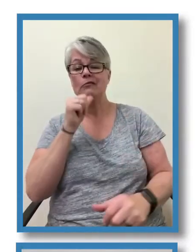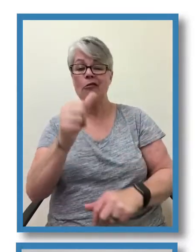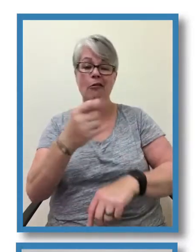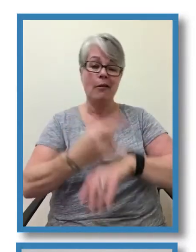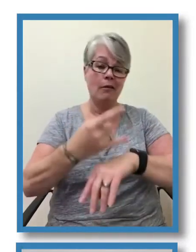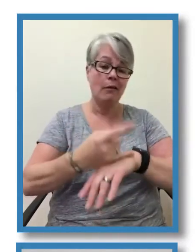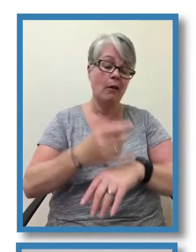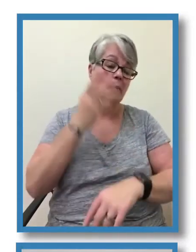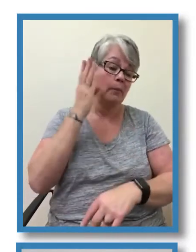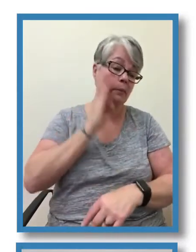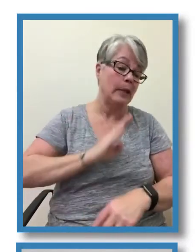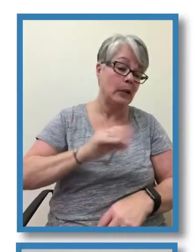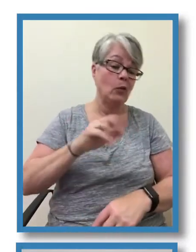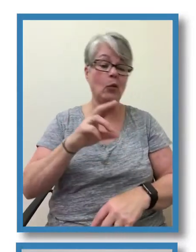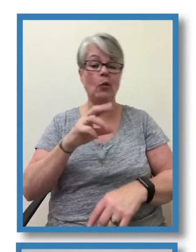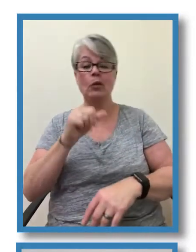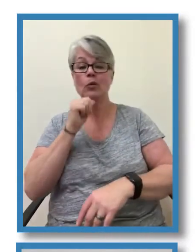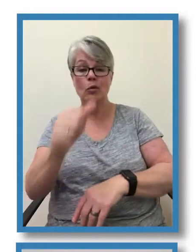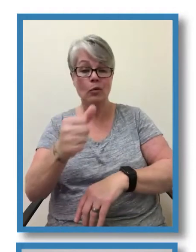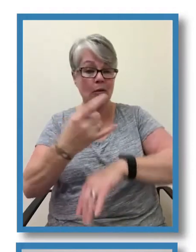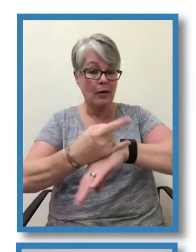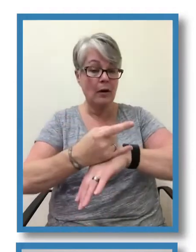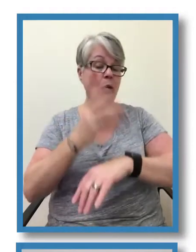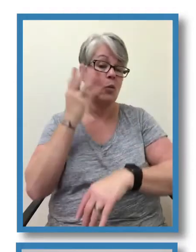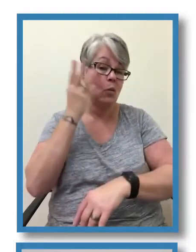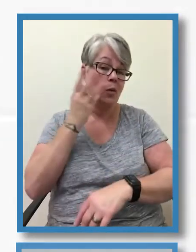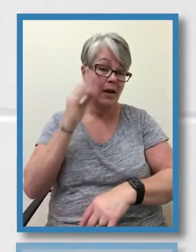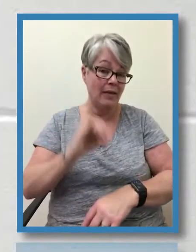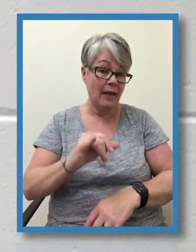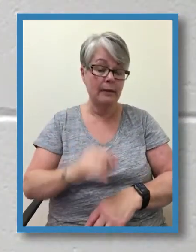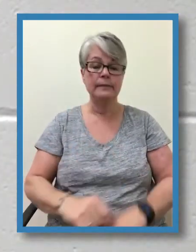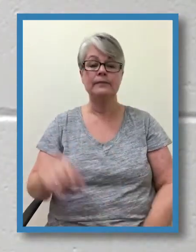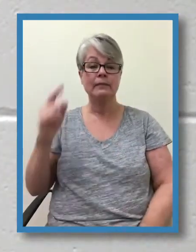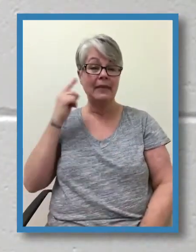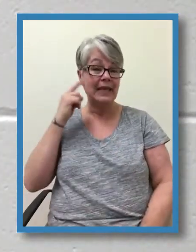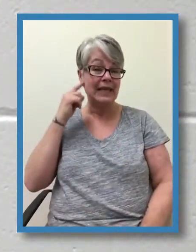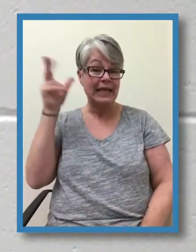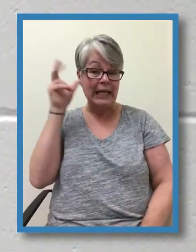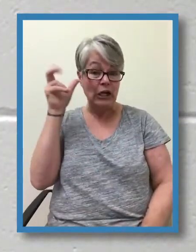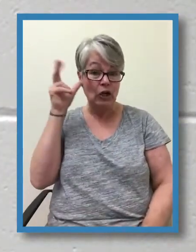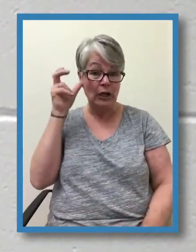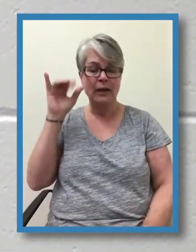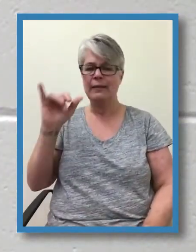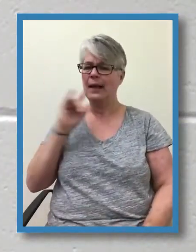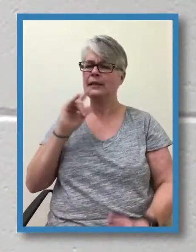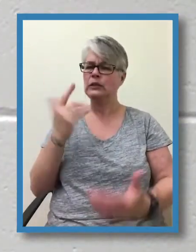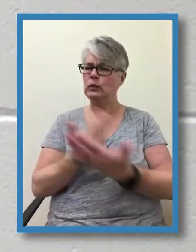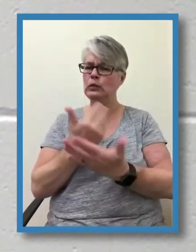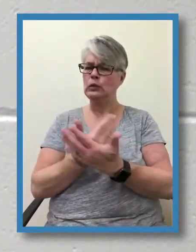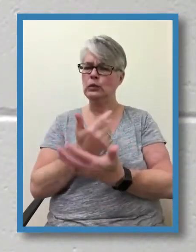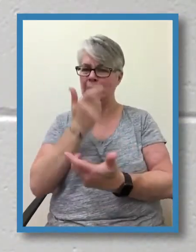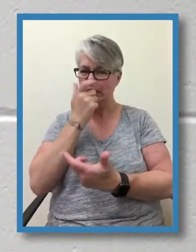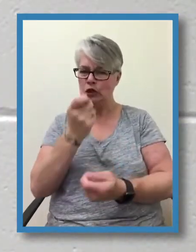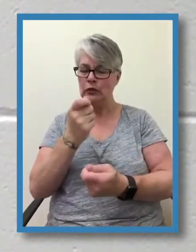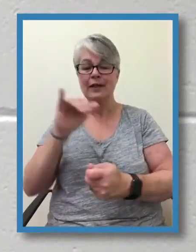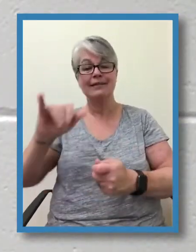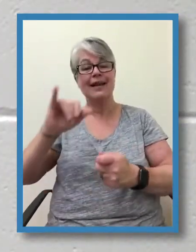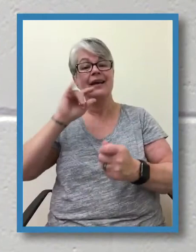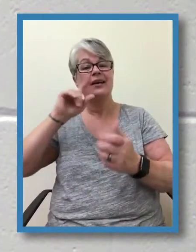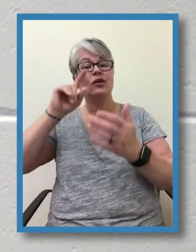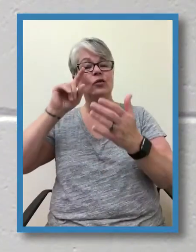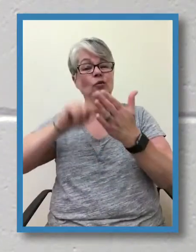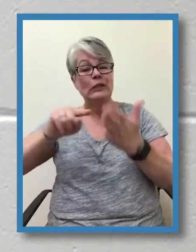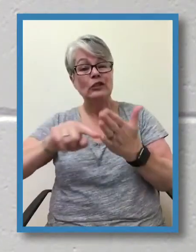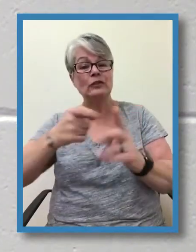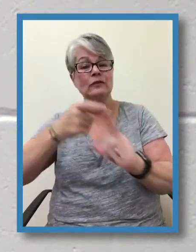from Britain, where they are finding that people with hearing impairment are at risk of developing dementia. Now, we